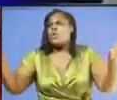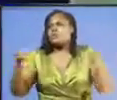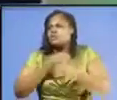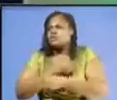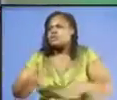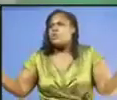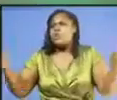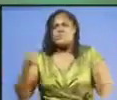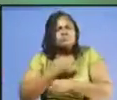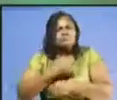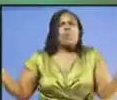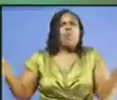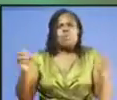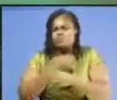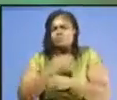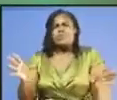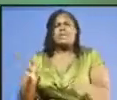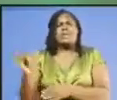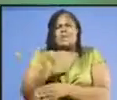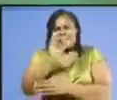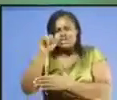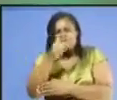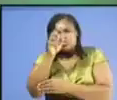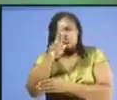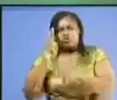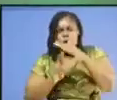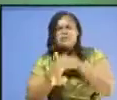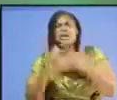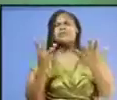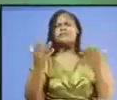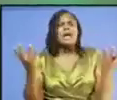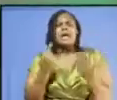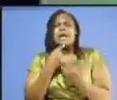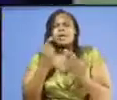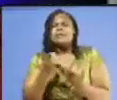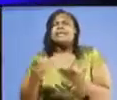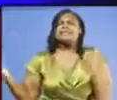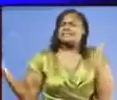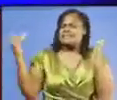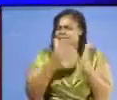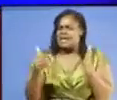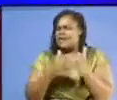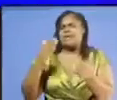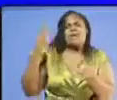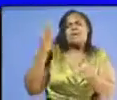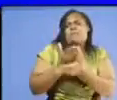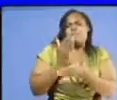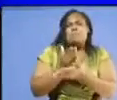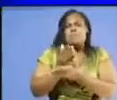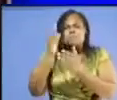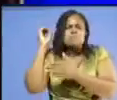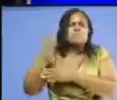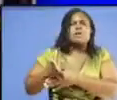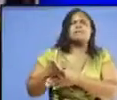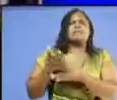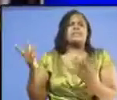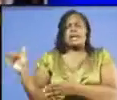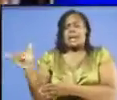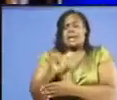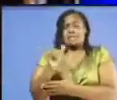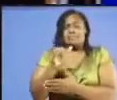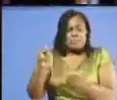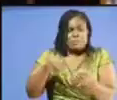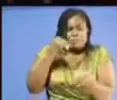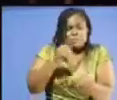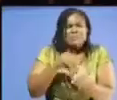You'll throw away. Like Jeremiah, you'll say, 'God, I'll never again preach in your name.' Like Jeremiah, in the midst